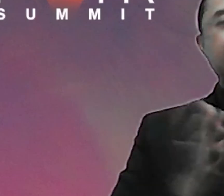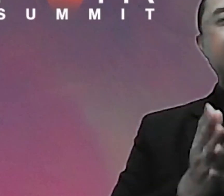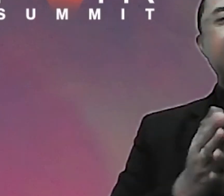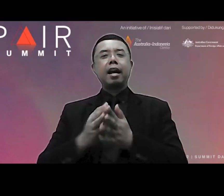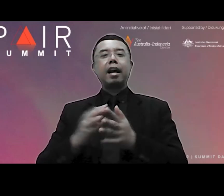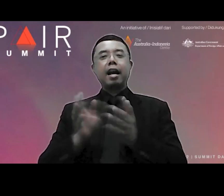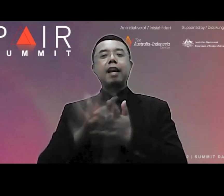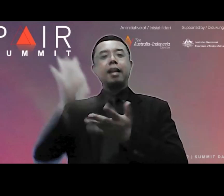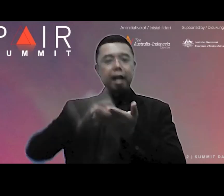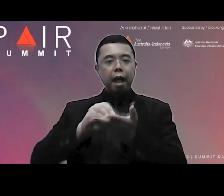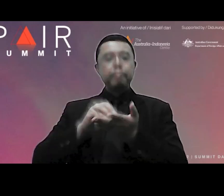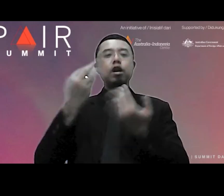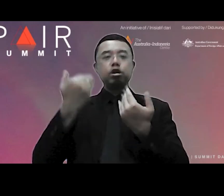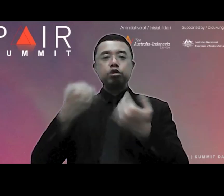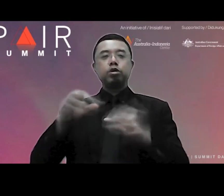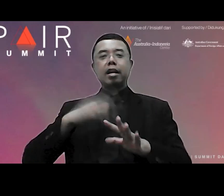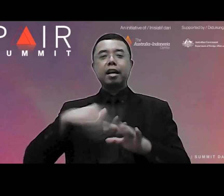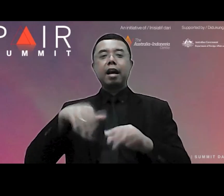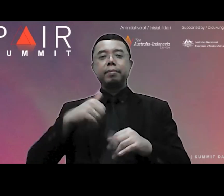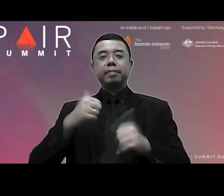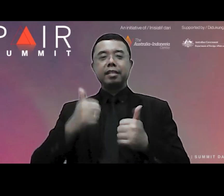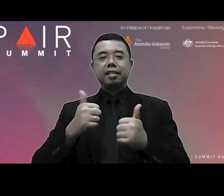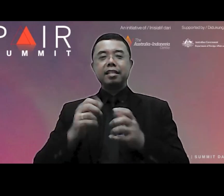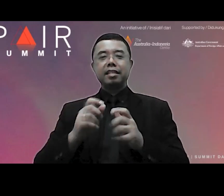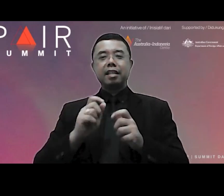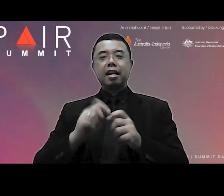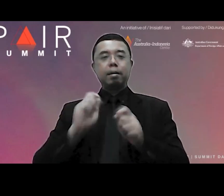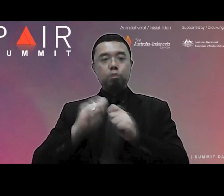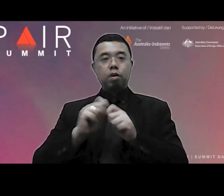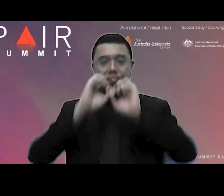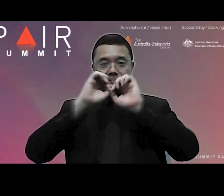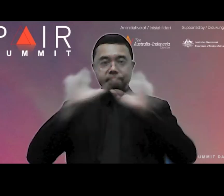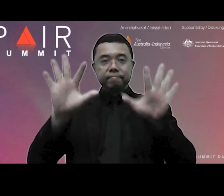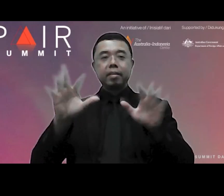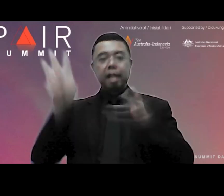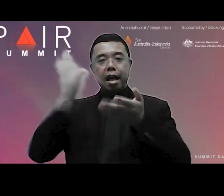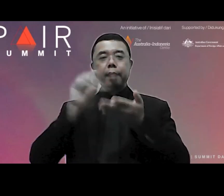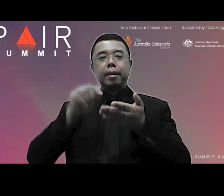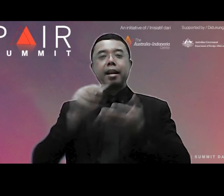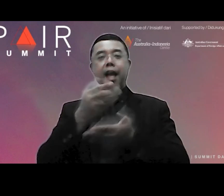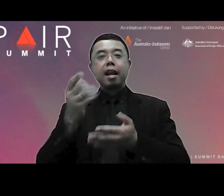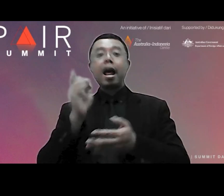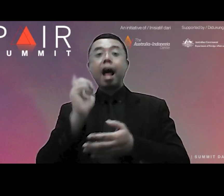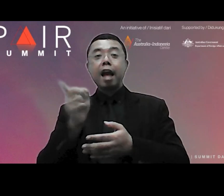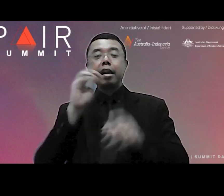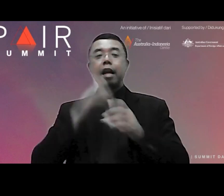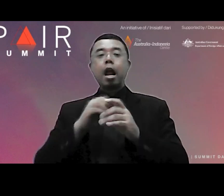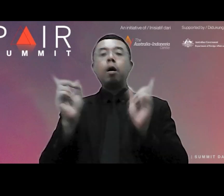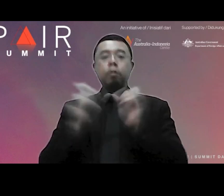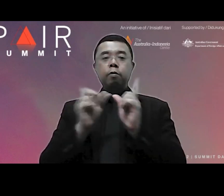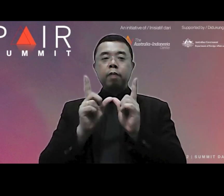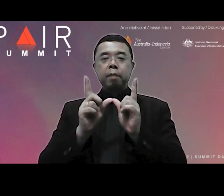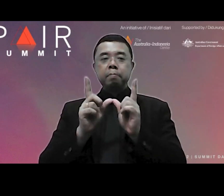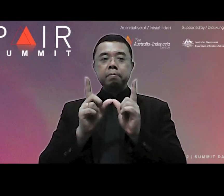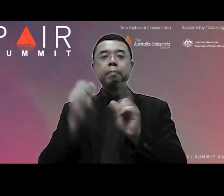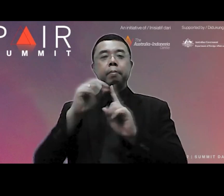sorted. And you can find those recordings and much more on the PAIR website. And we'll post a link in the chat for you to take